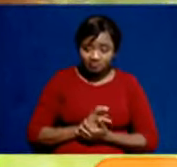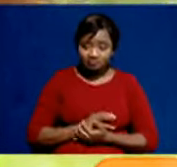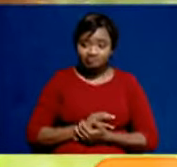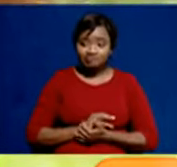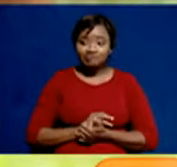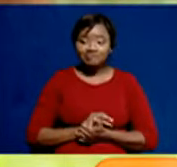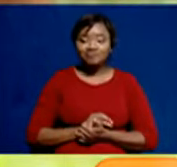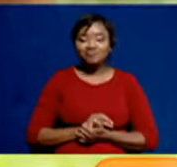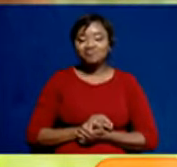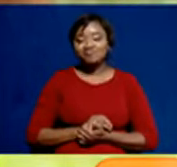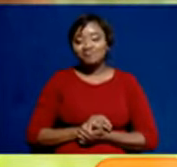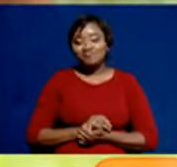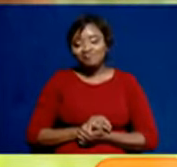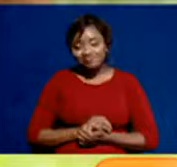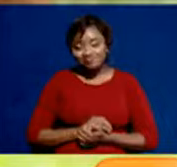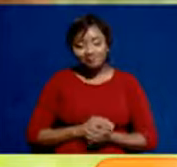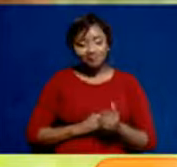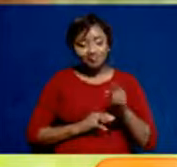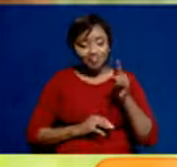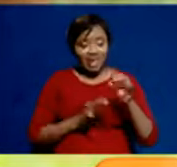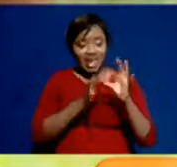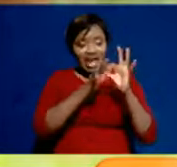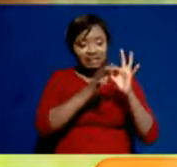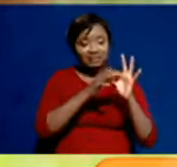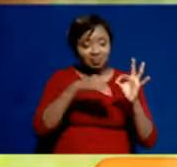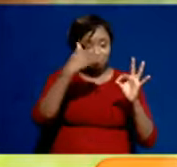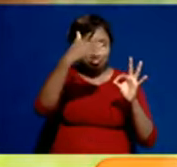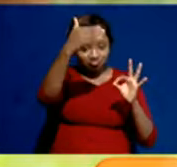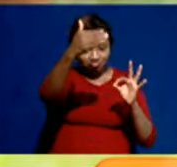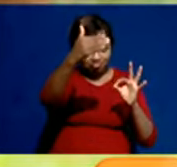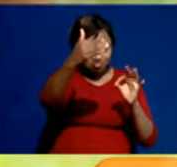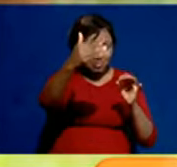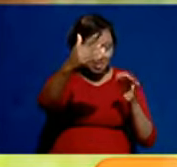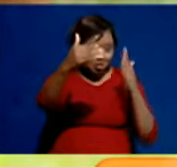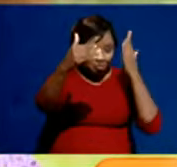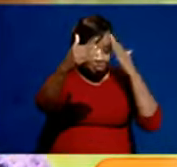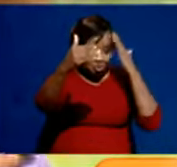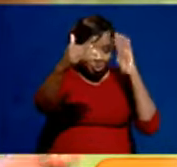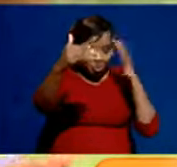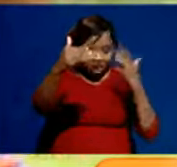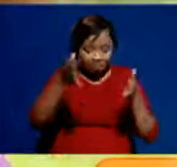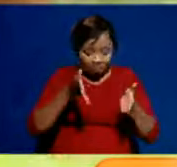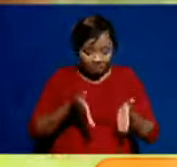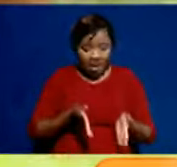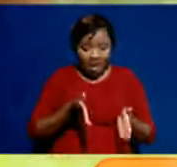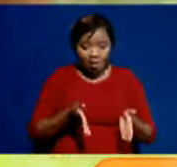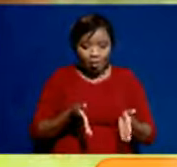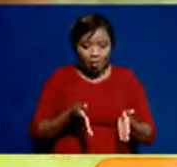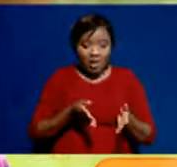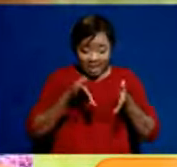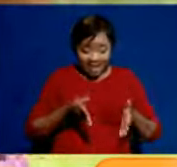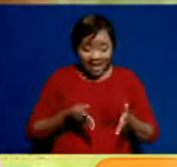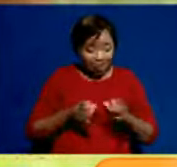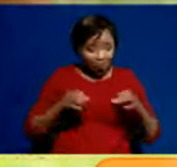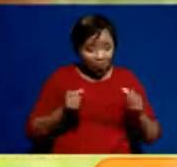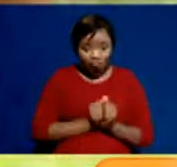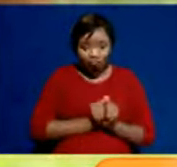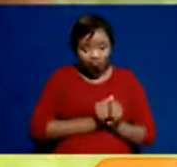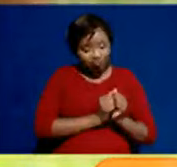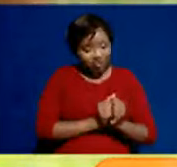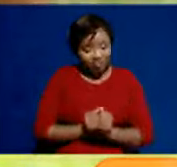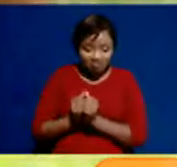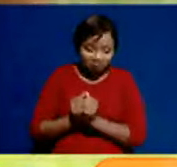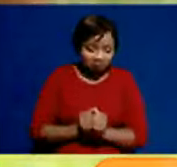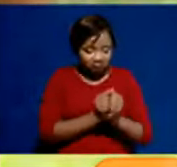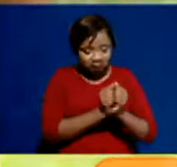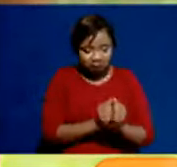The future of the coalition depends on the present. And we have moved together so far, and we intend to move